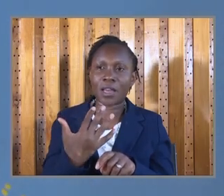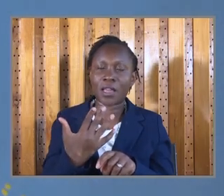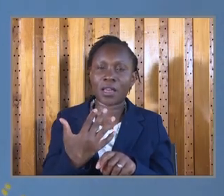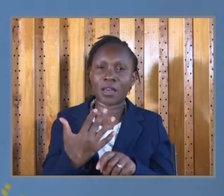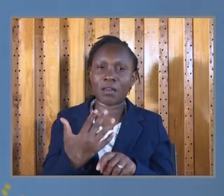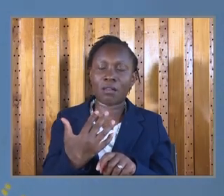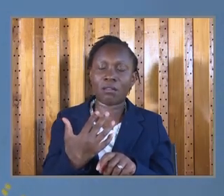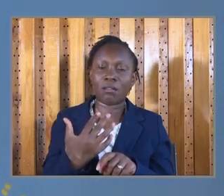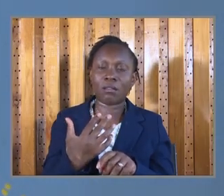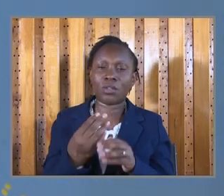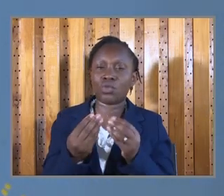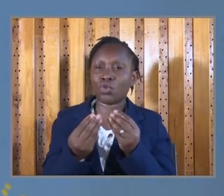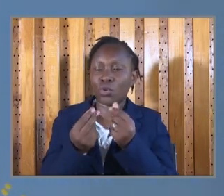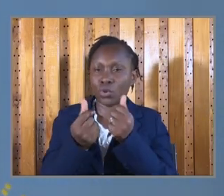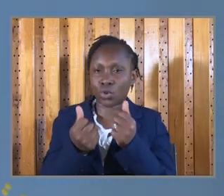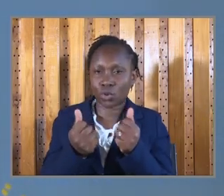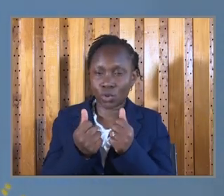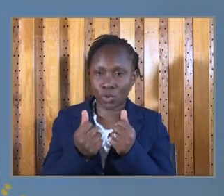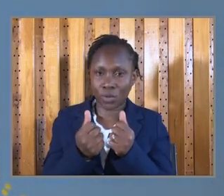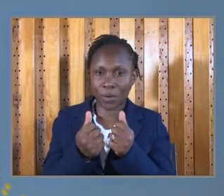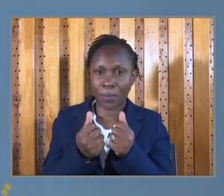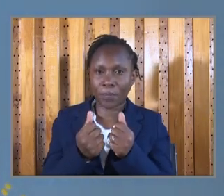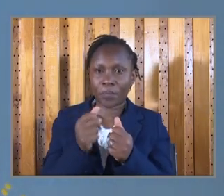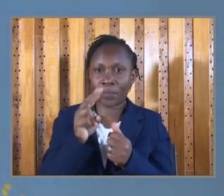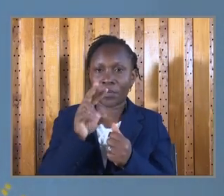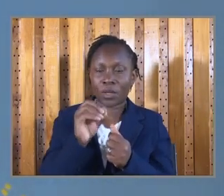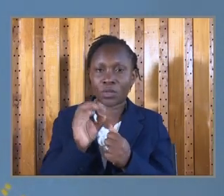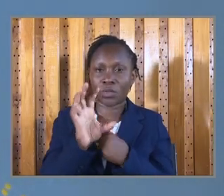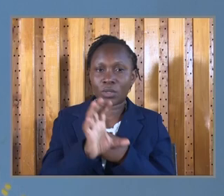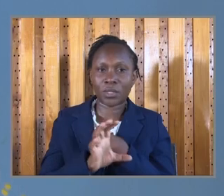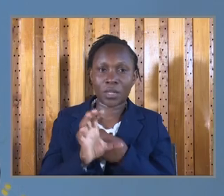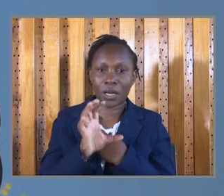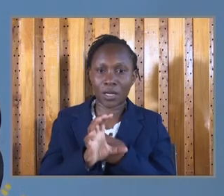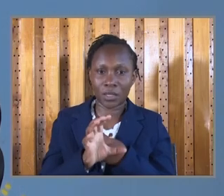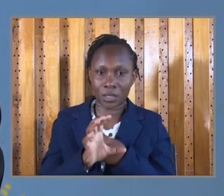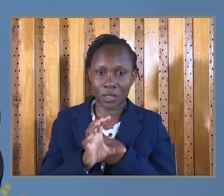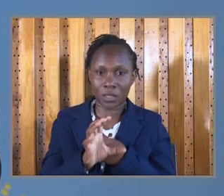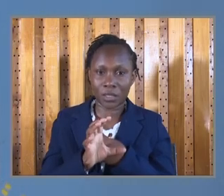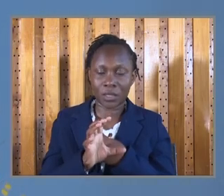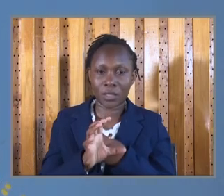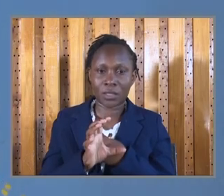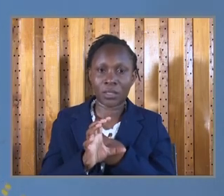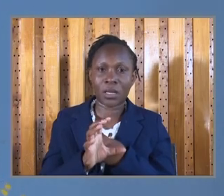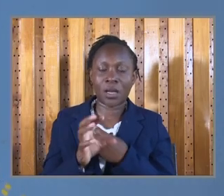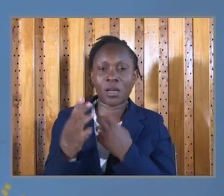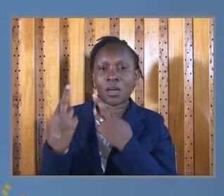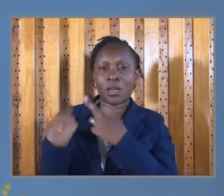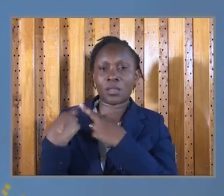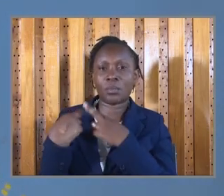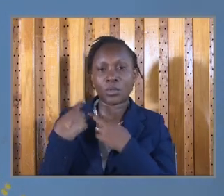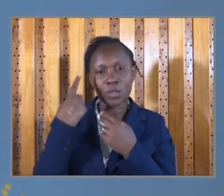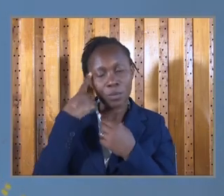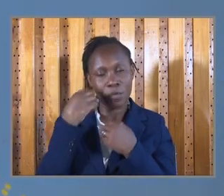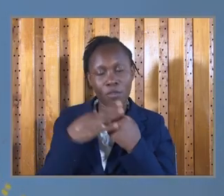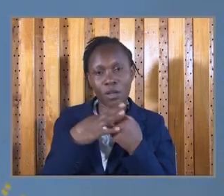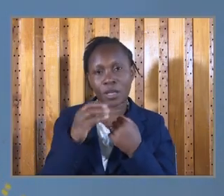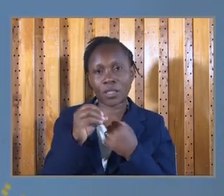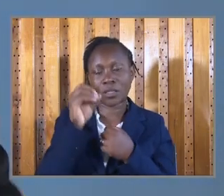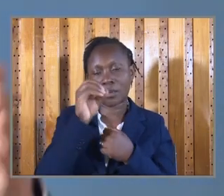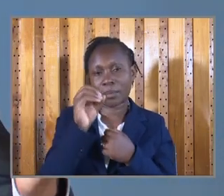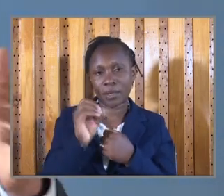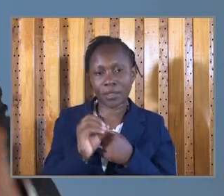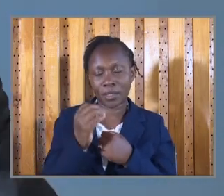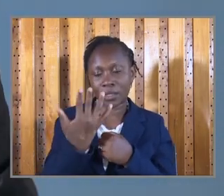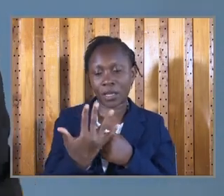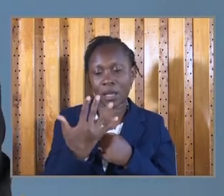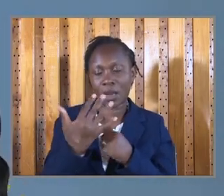especially all major emitters. The 20 countries in the G20 together are responsible for 80% of global greenhouse gas emissions.